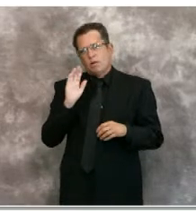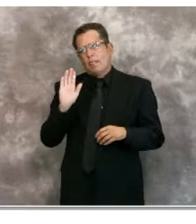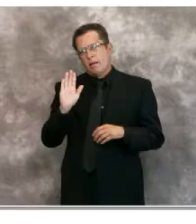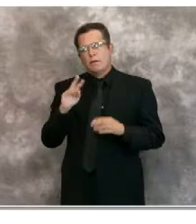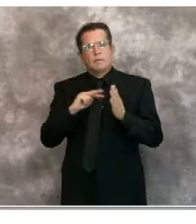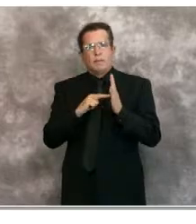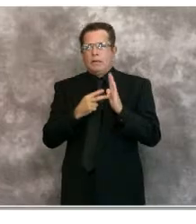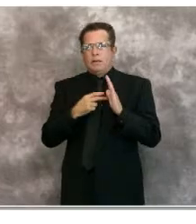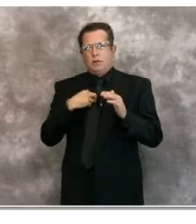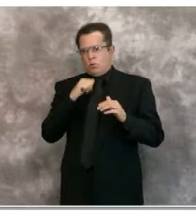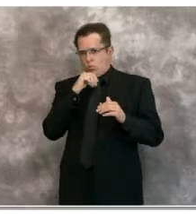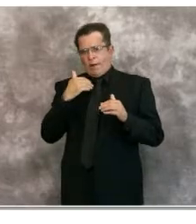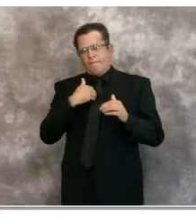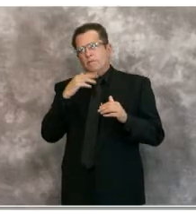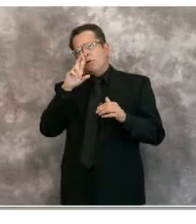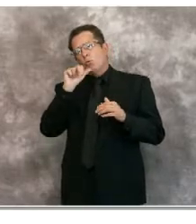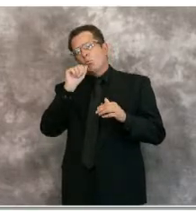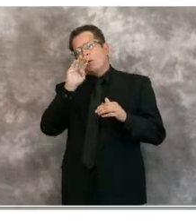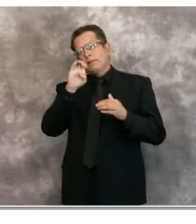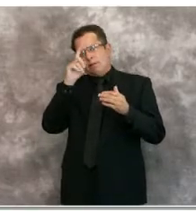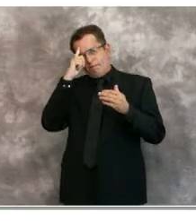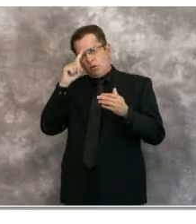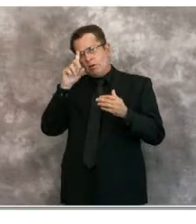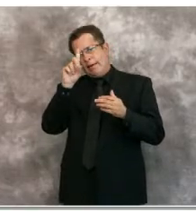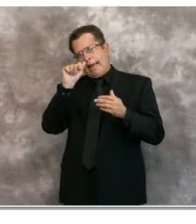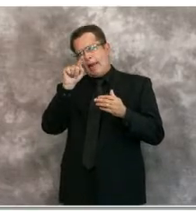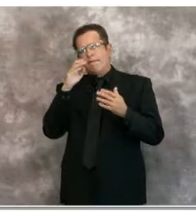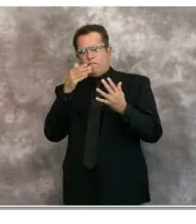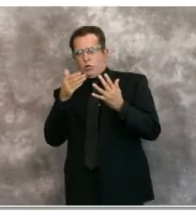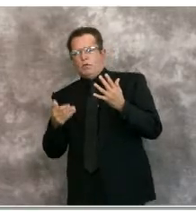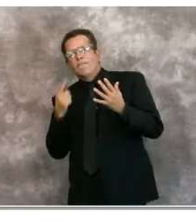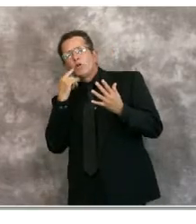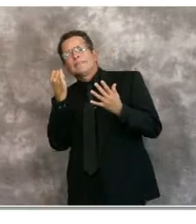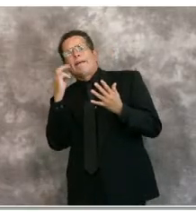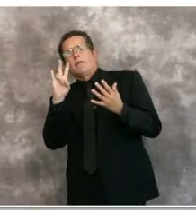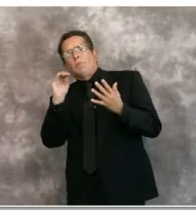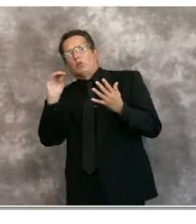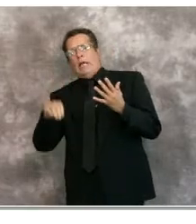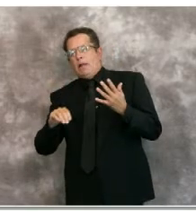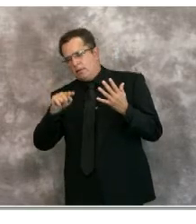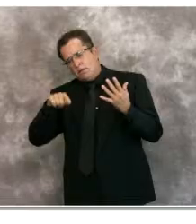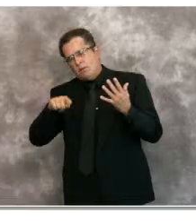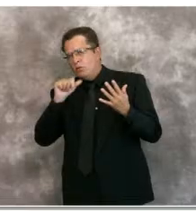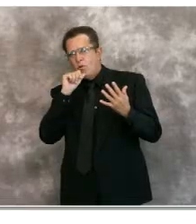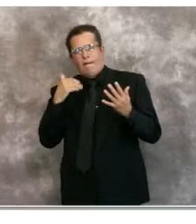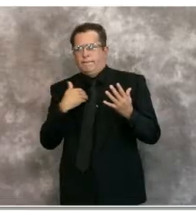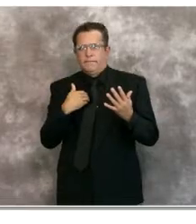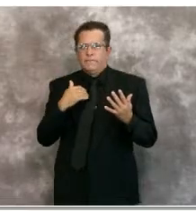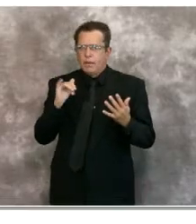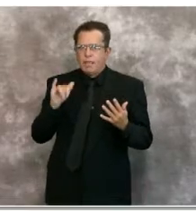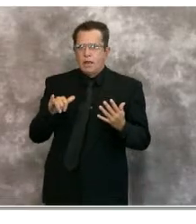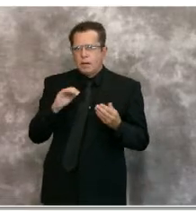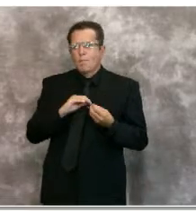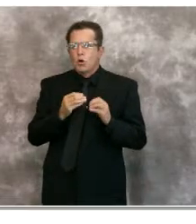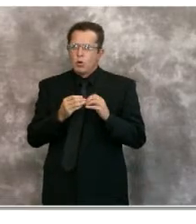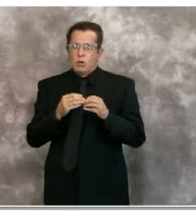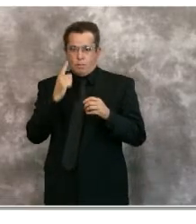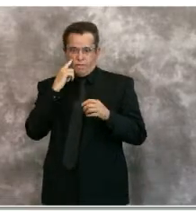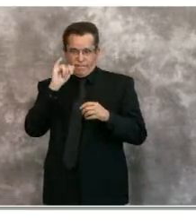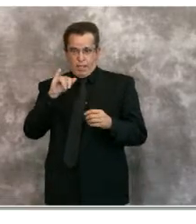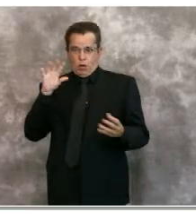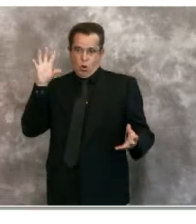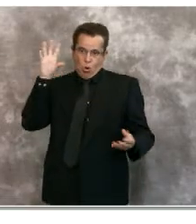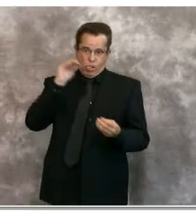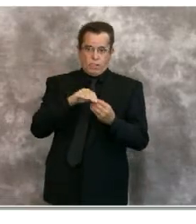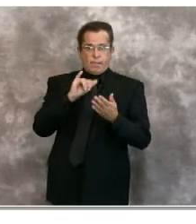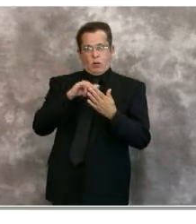means we do not have a race and ethnicity data for 17% of the total number. Of those for whom